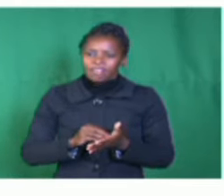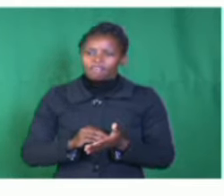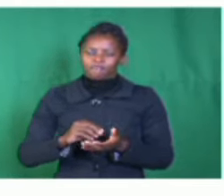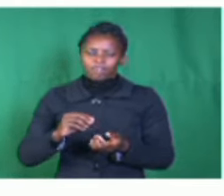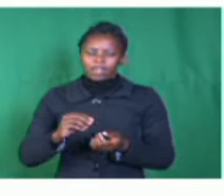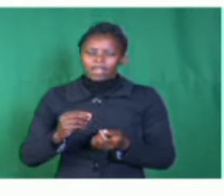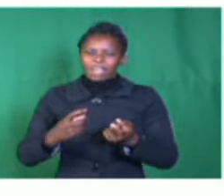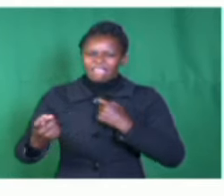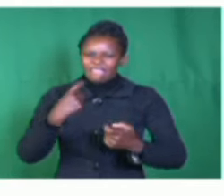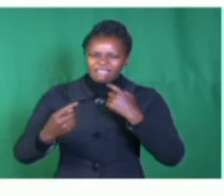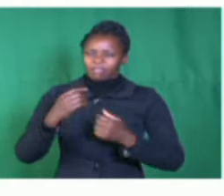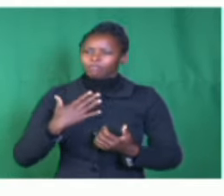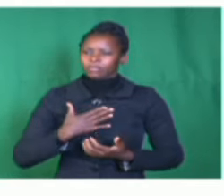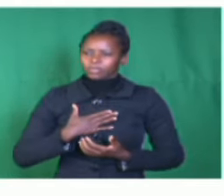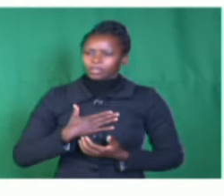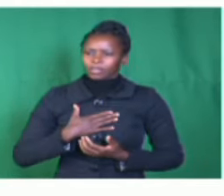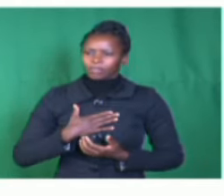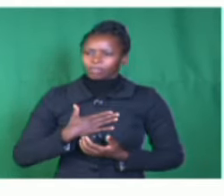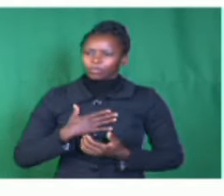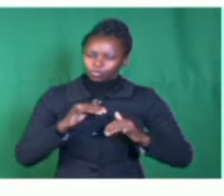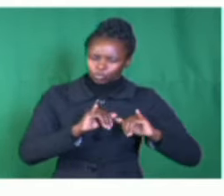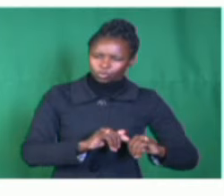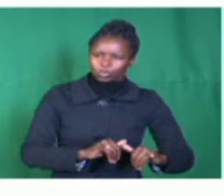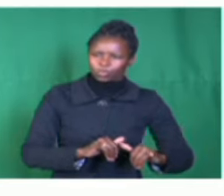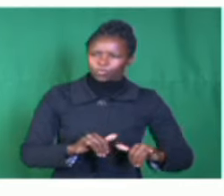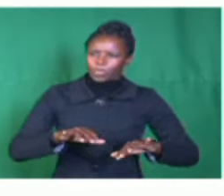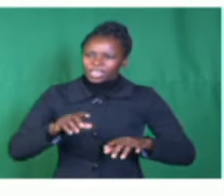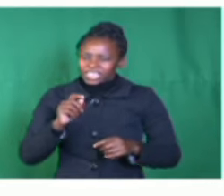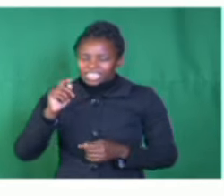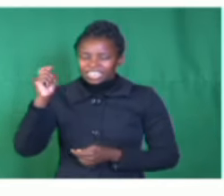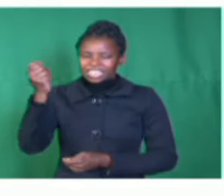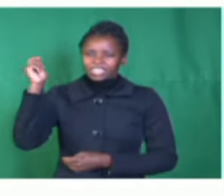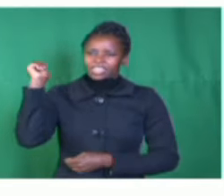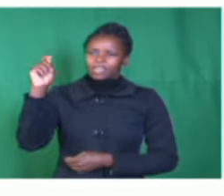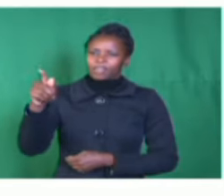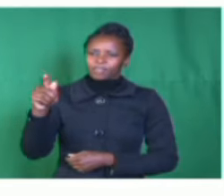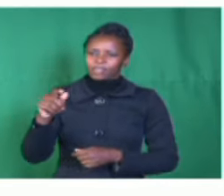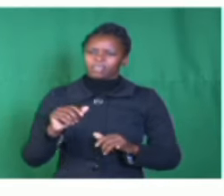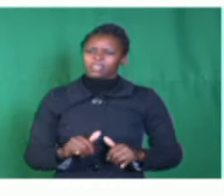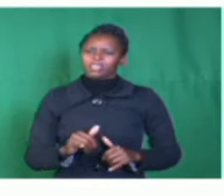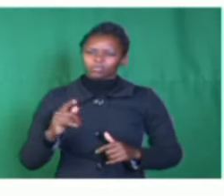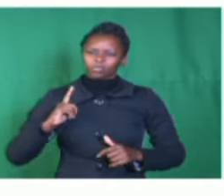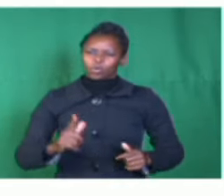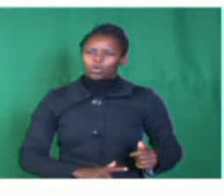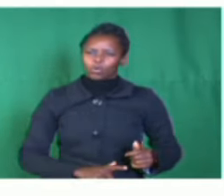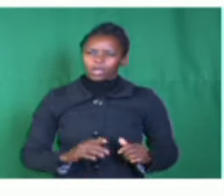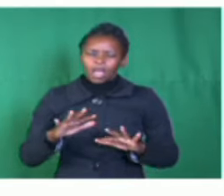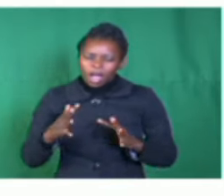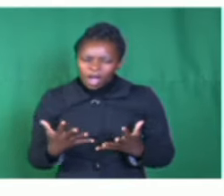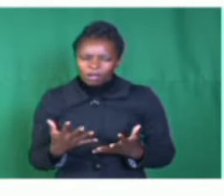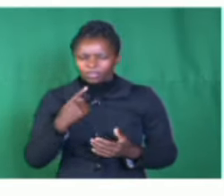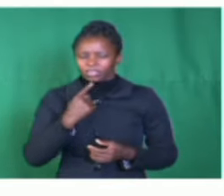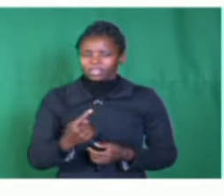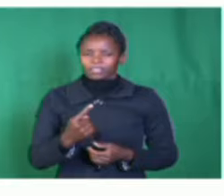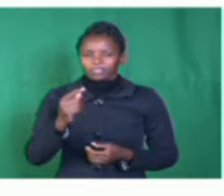Thus, David thus calls him Lord. So how is he his son? Okay, let's look at the